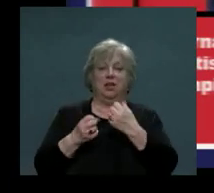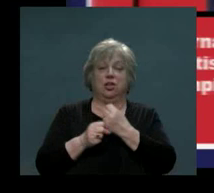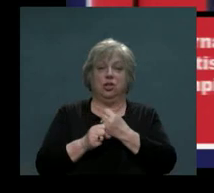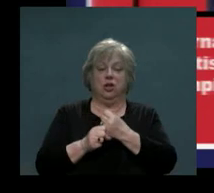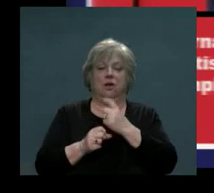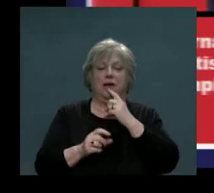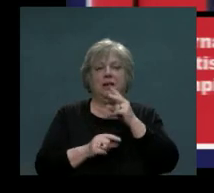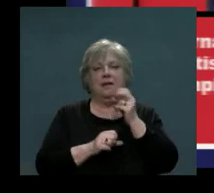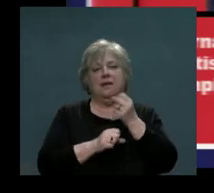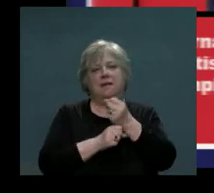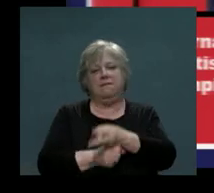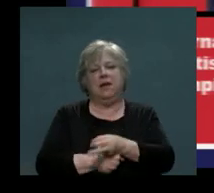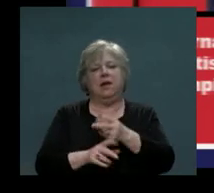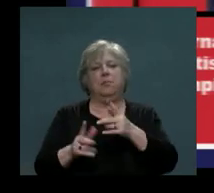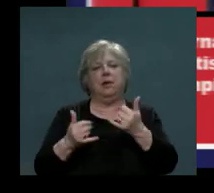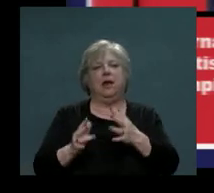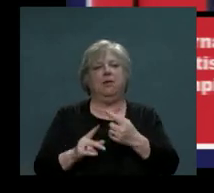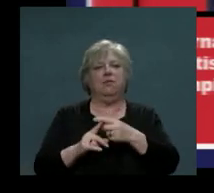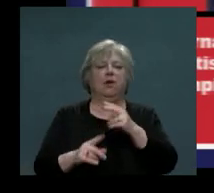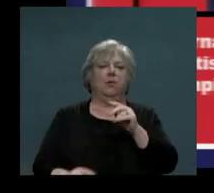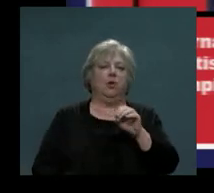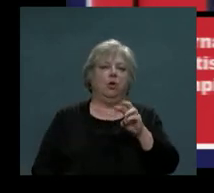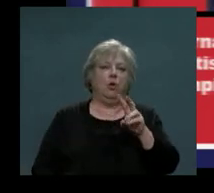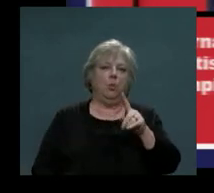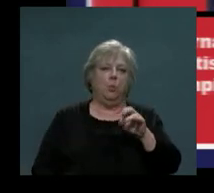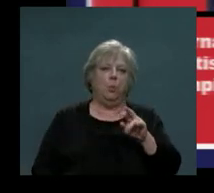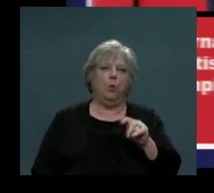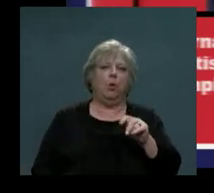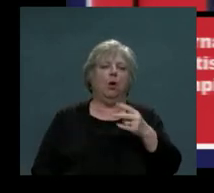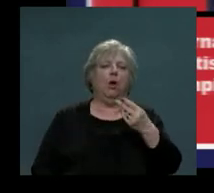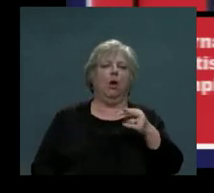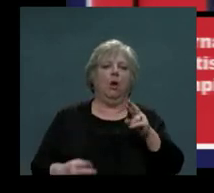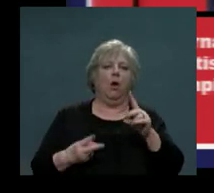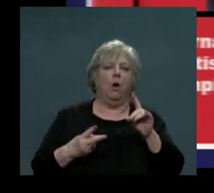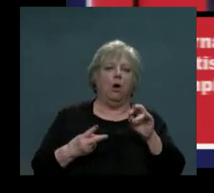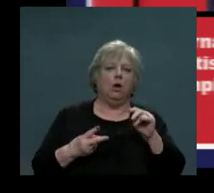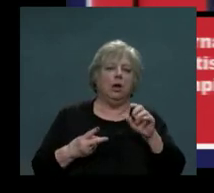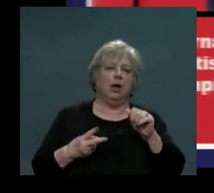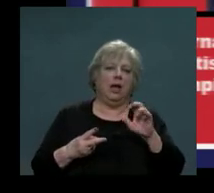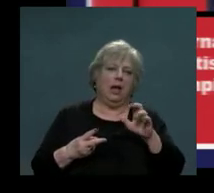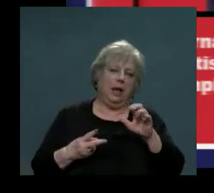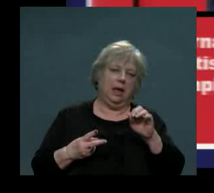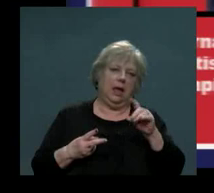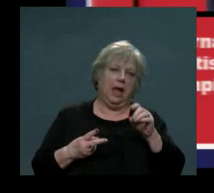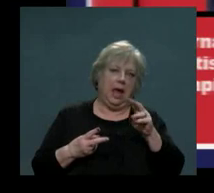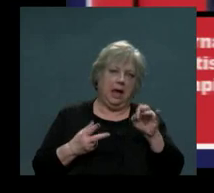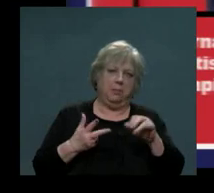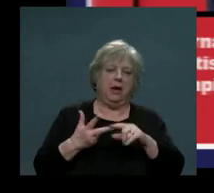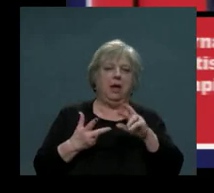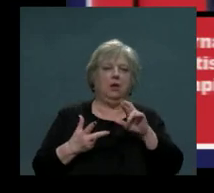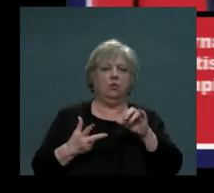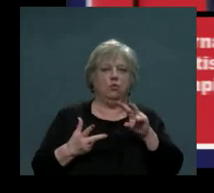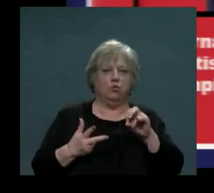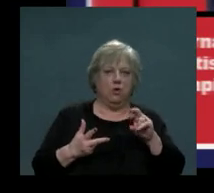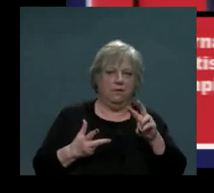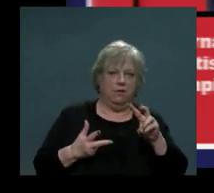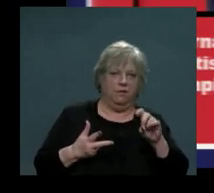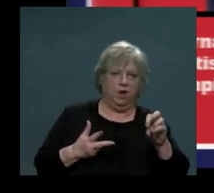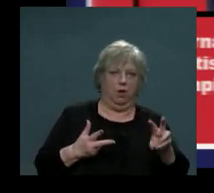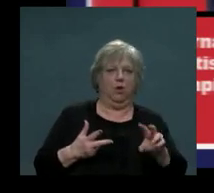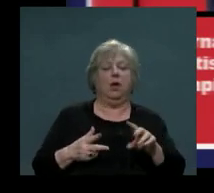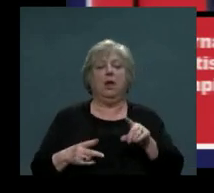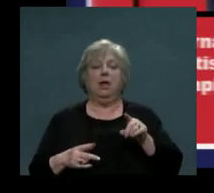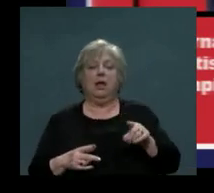he defeated players from Newport, Harding Academy, and Riverview. He only dropped three games in the entire tournament, winning all of his